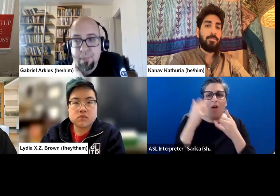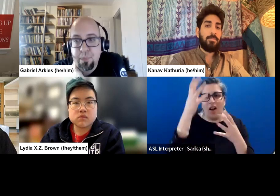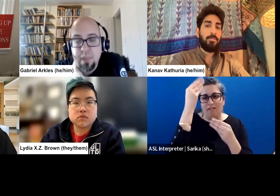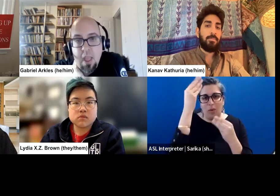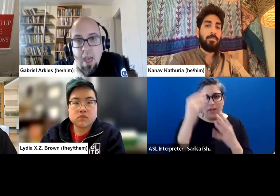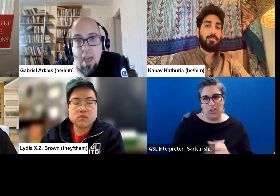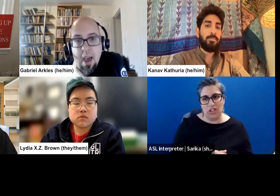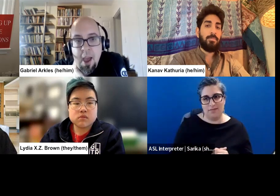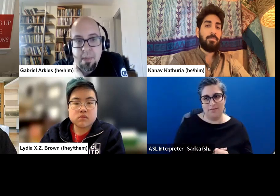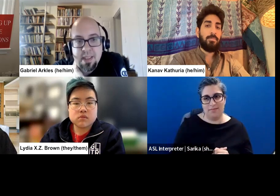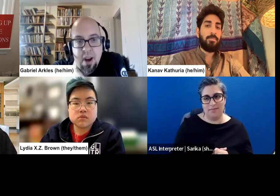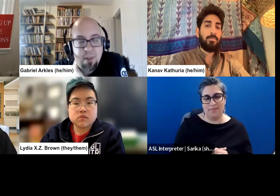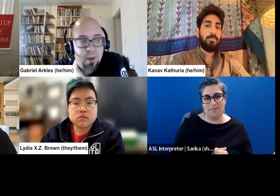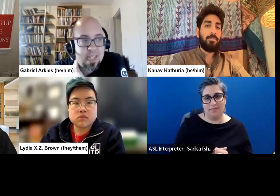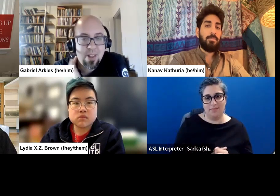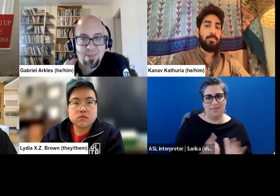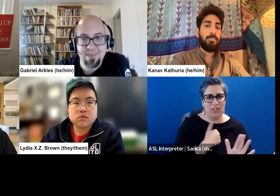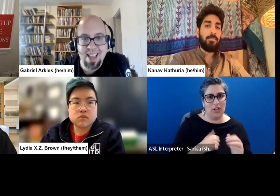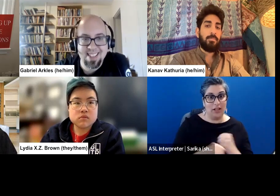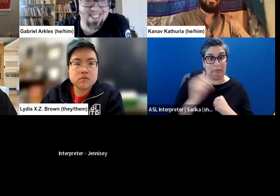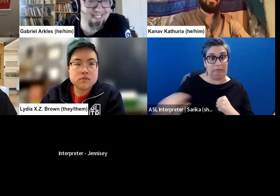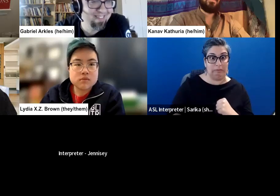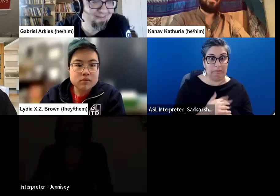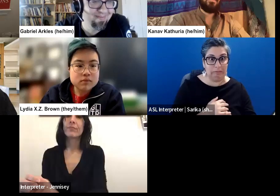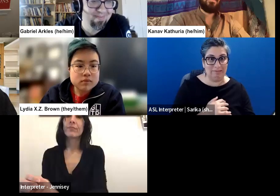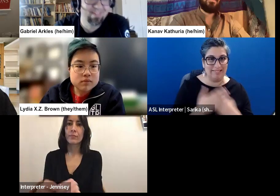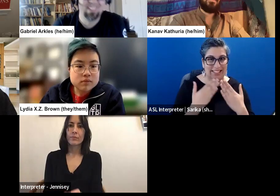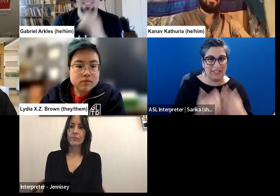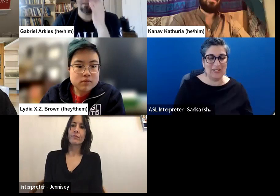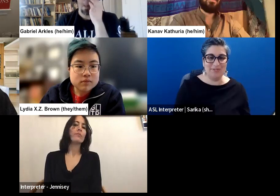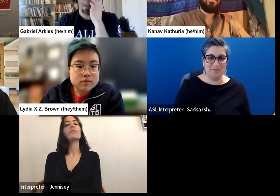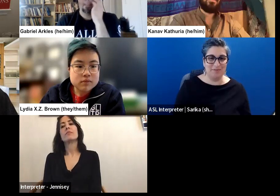panic. Sorry for going on so long. Thanks.